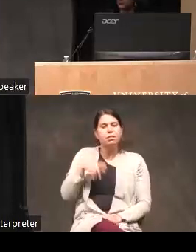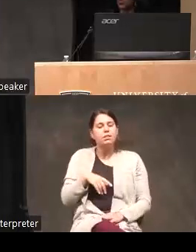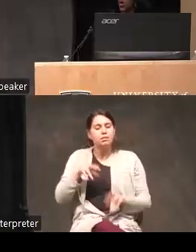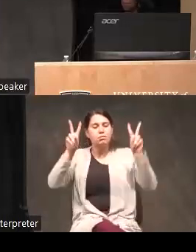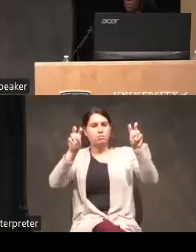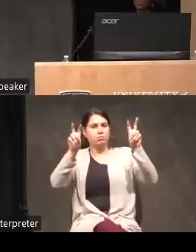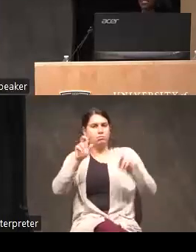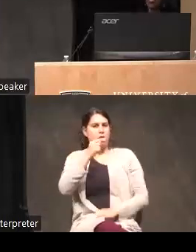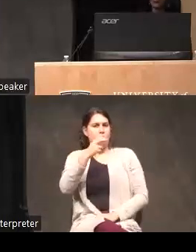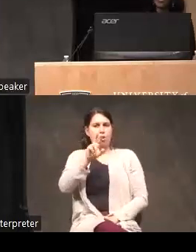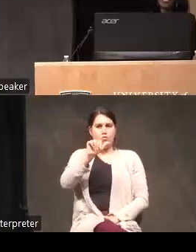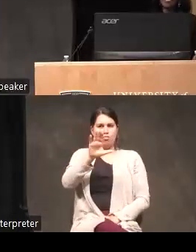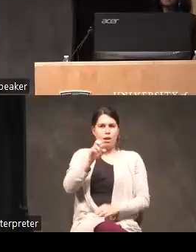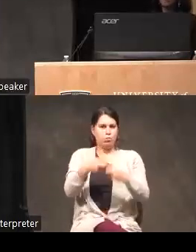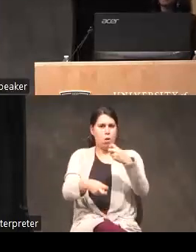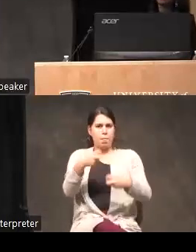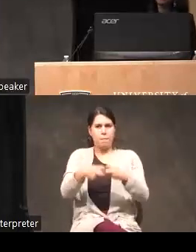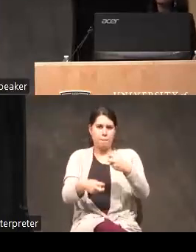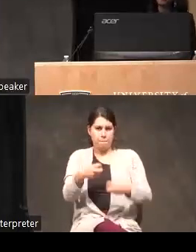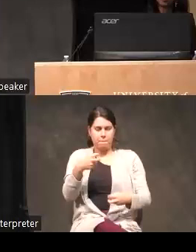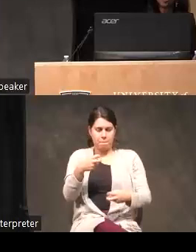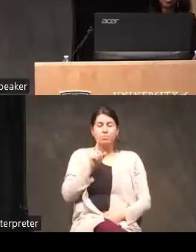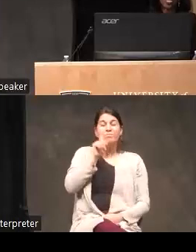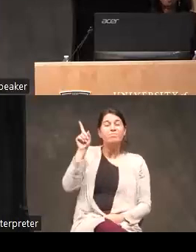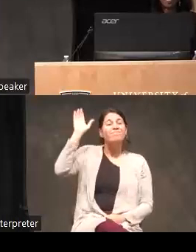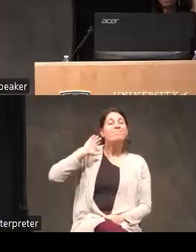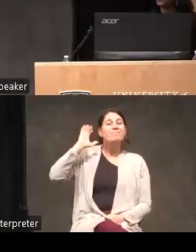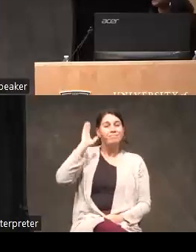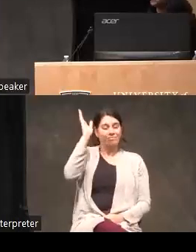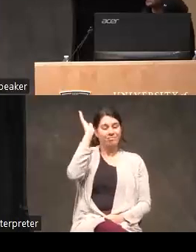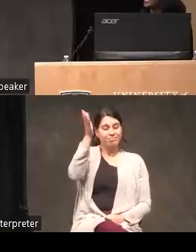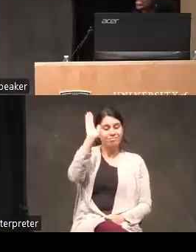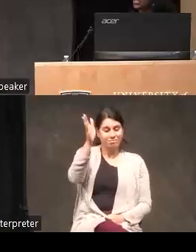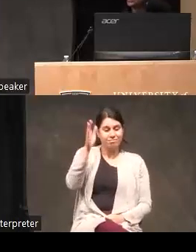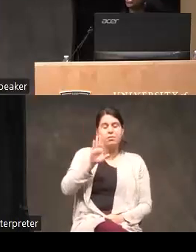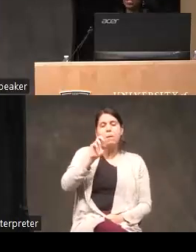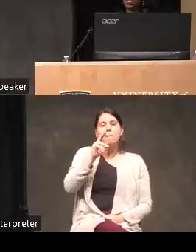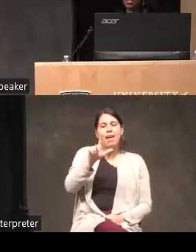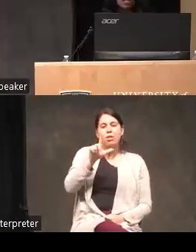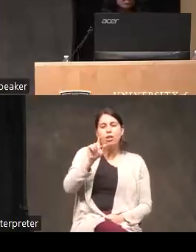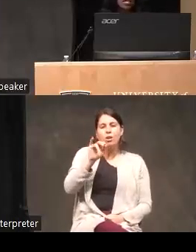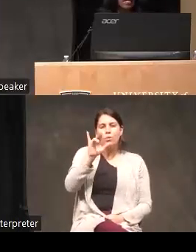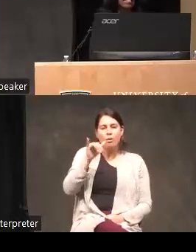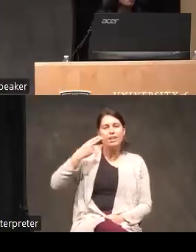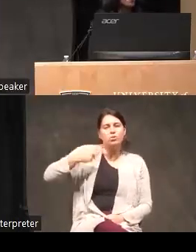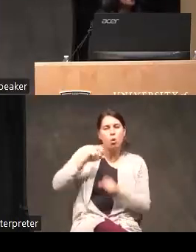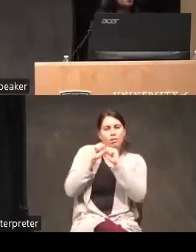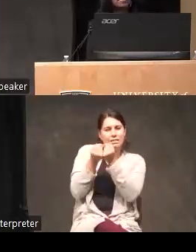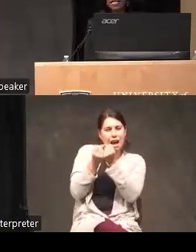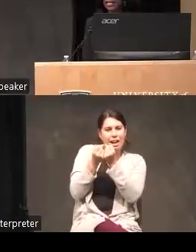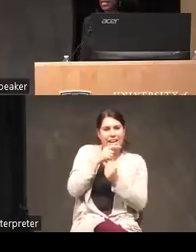race problem when he gave a speech at Bethel Literary Historical Society